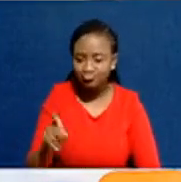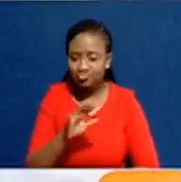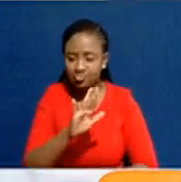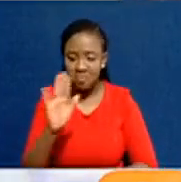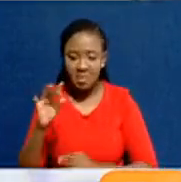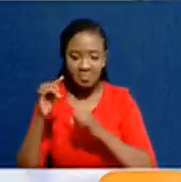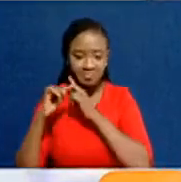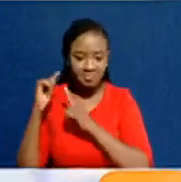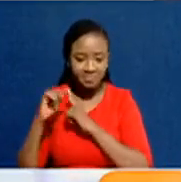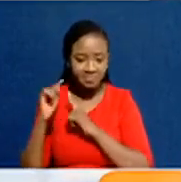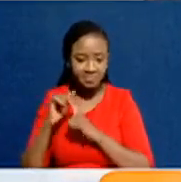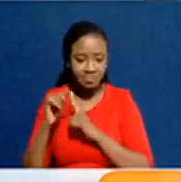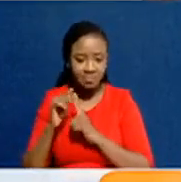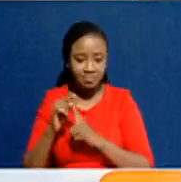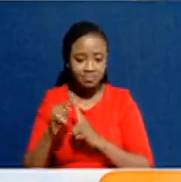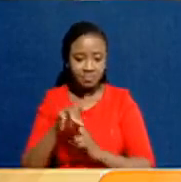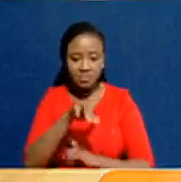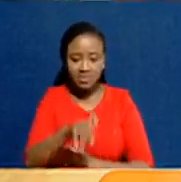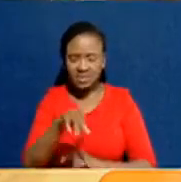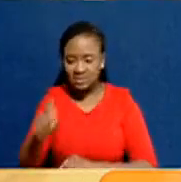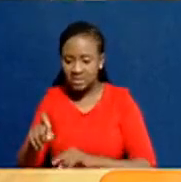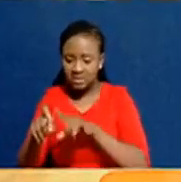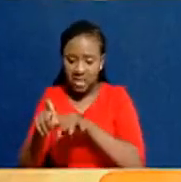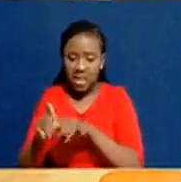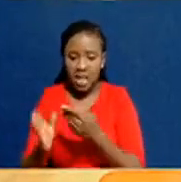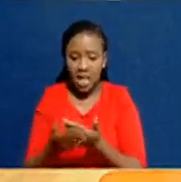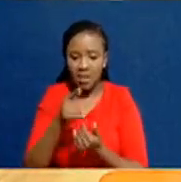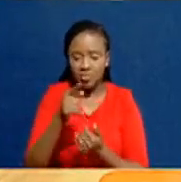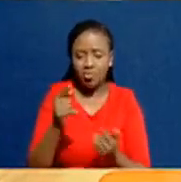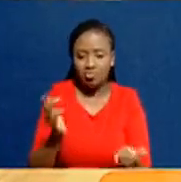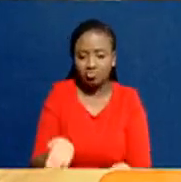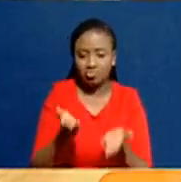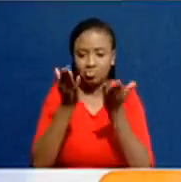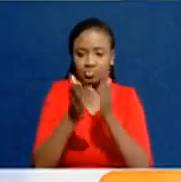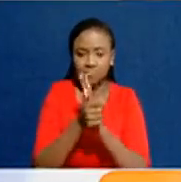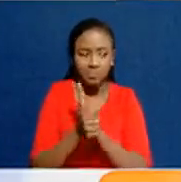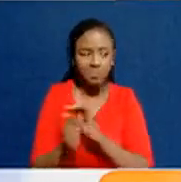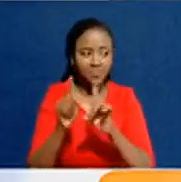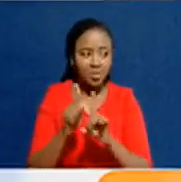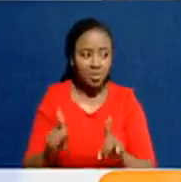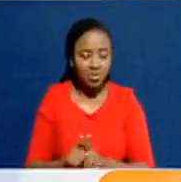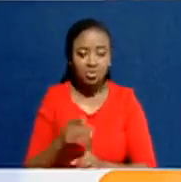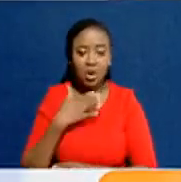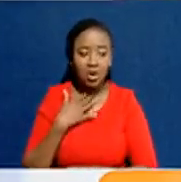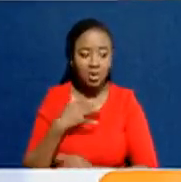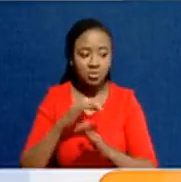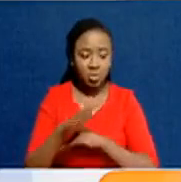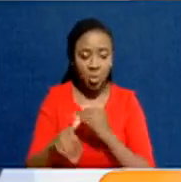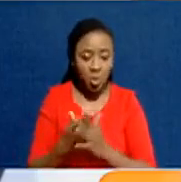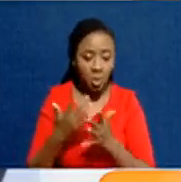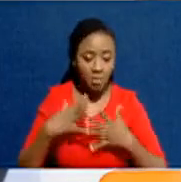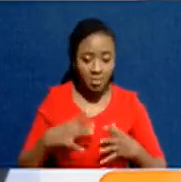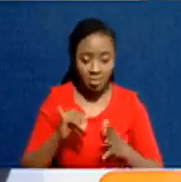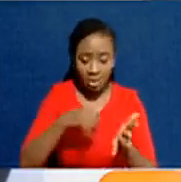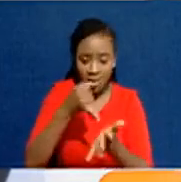experiences that NEC wants expects of candidates. Unlike other contests where everybody is involved, this contest is